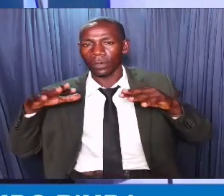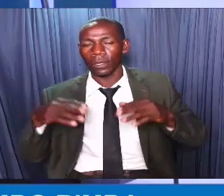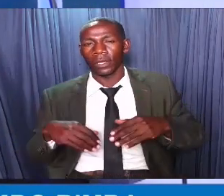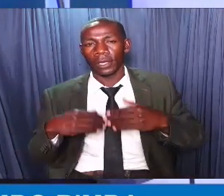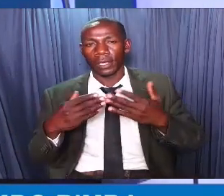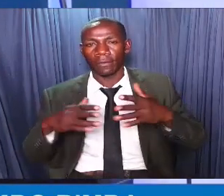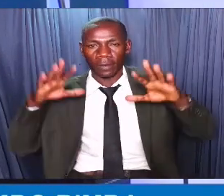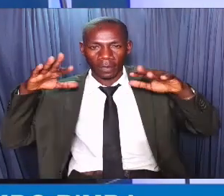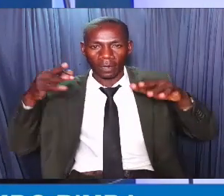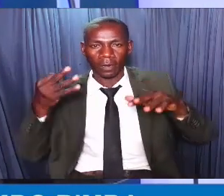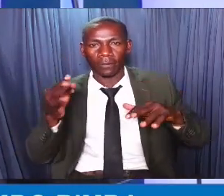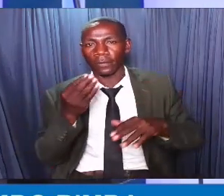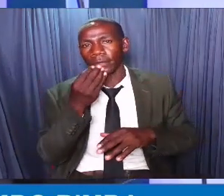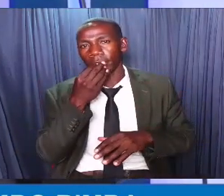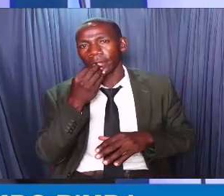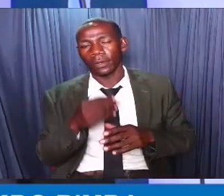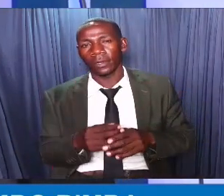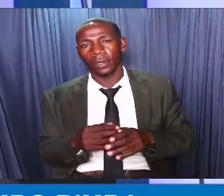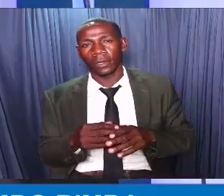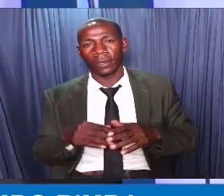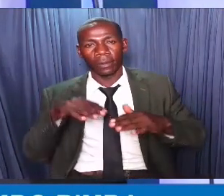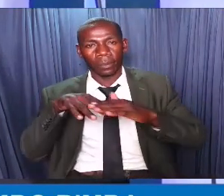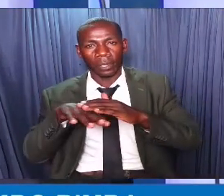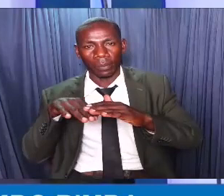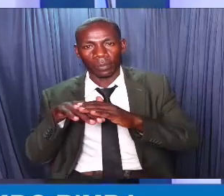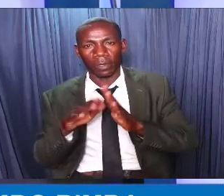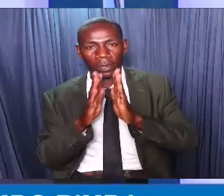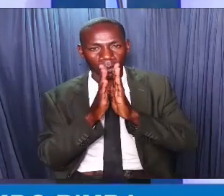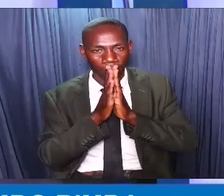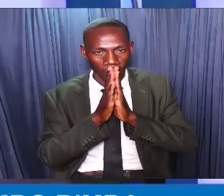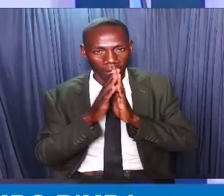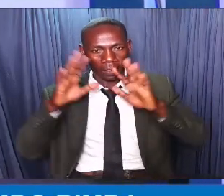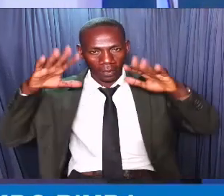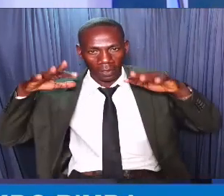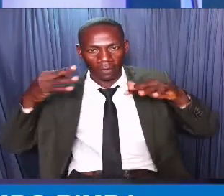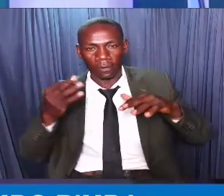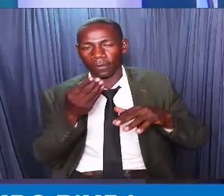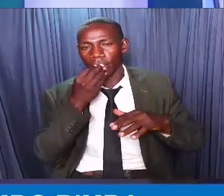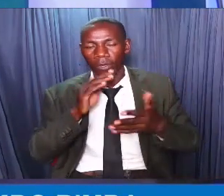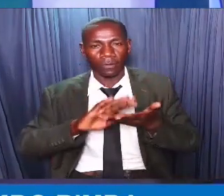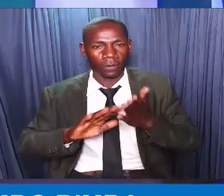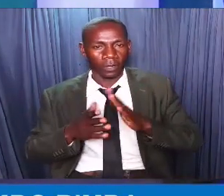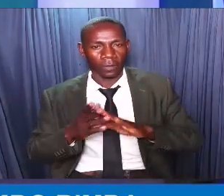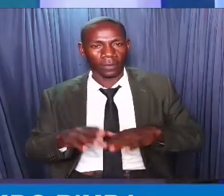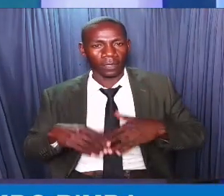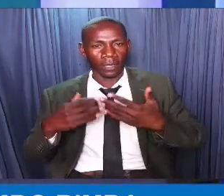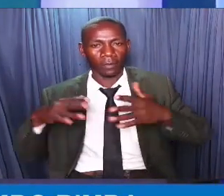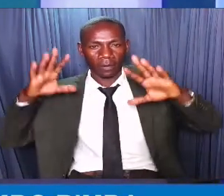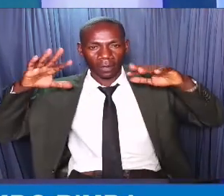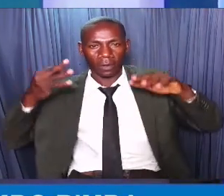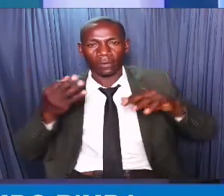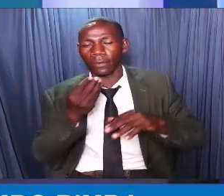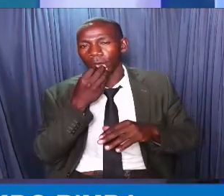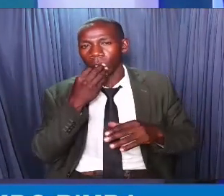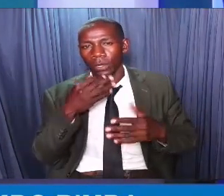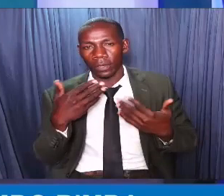Atusamehe atupe mvua ya chakula. Forgive us and give us rain for food. Tumepanda tunaomba mvua ya chakula. We've planted asking for rain for food. Atusamehe atupe mvua ya chakula. Let him forgive us and give us rain for food.